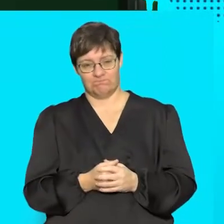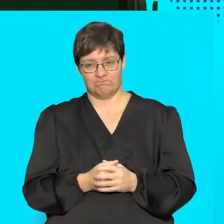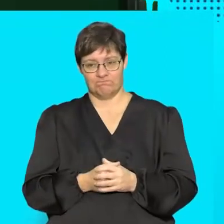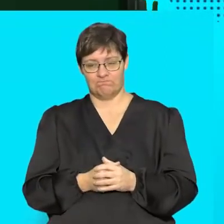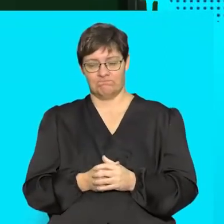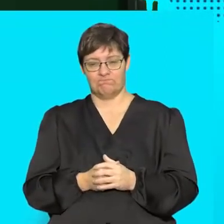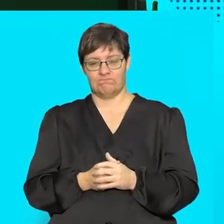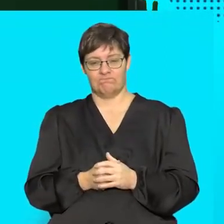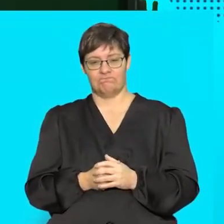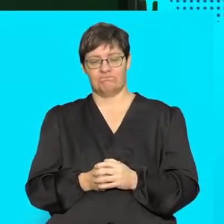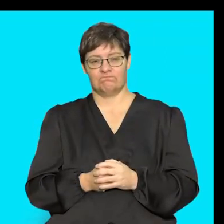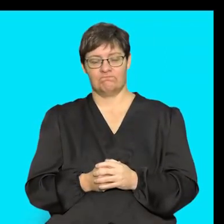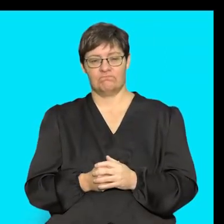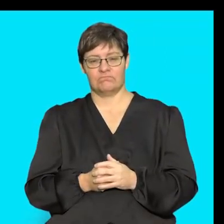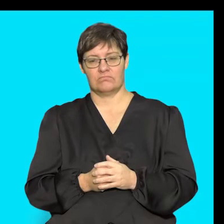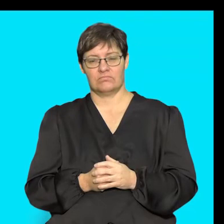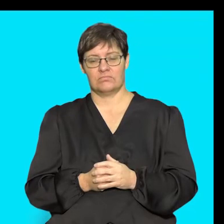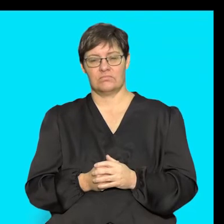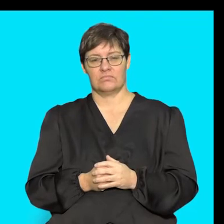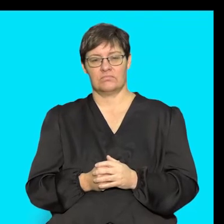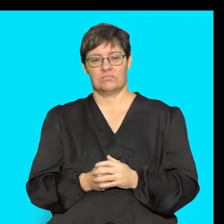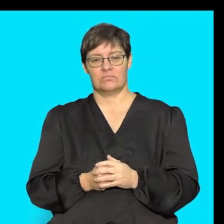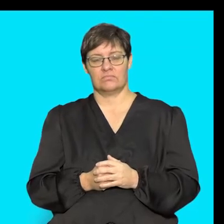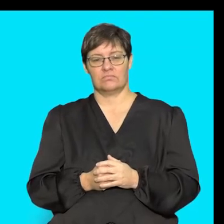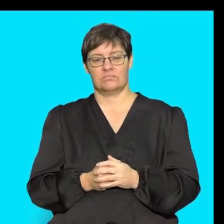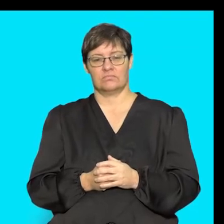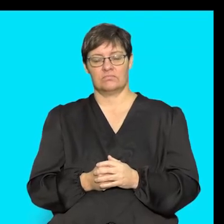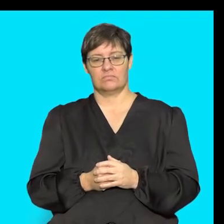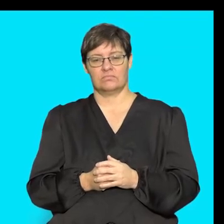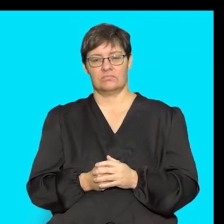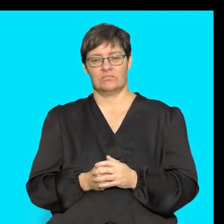Okay. But what about the